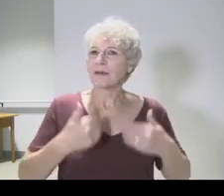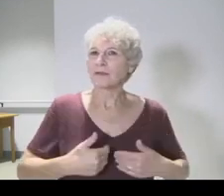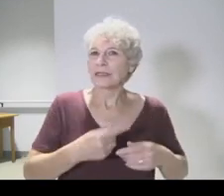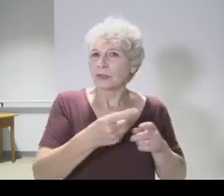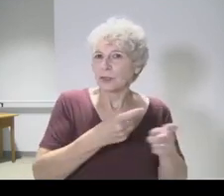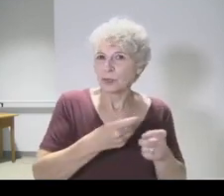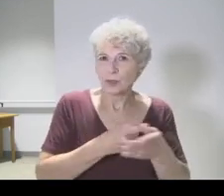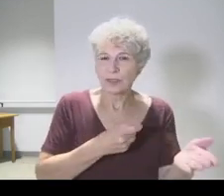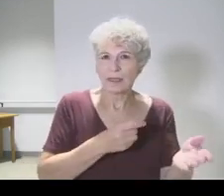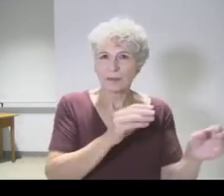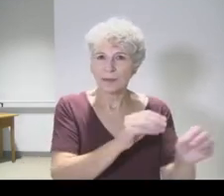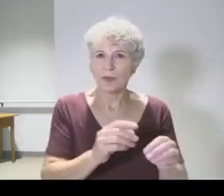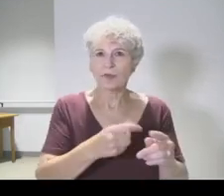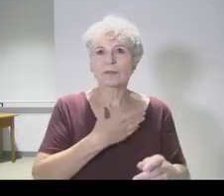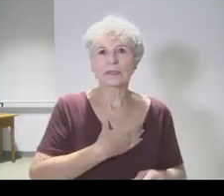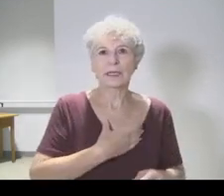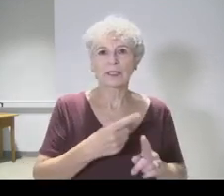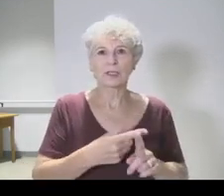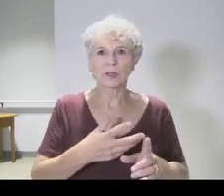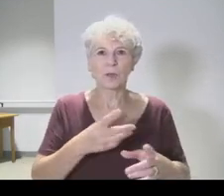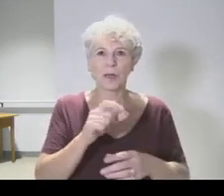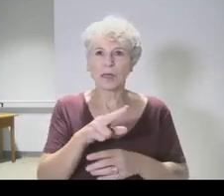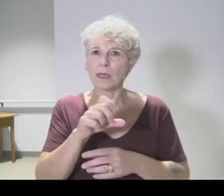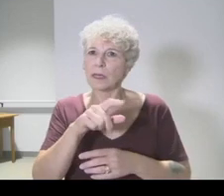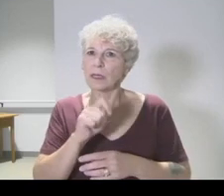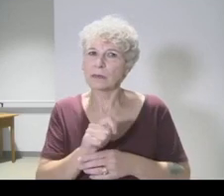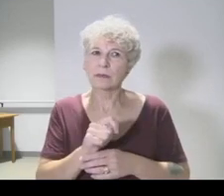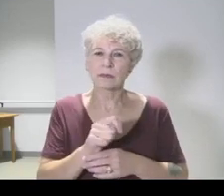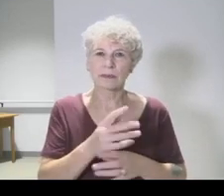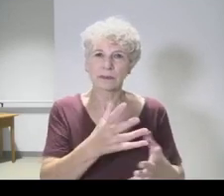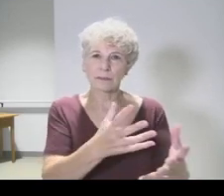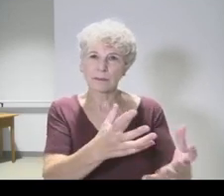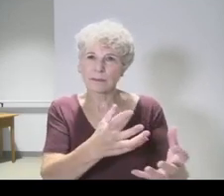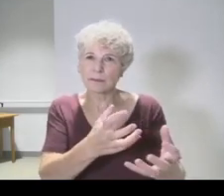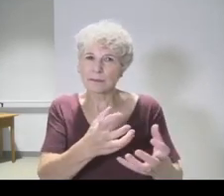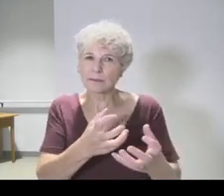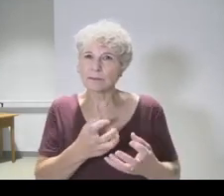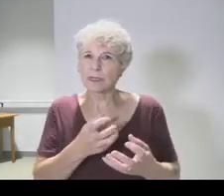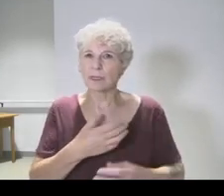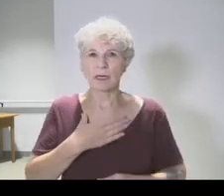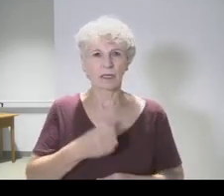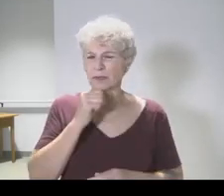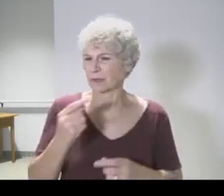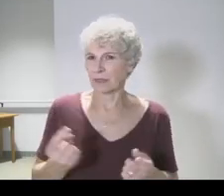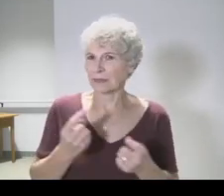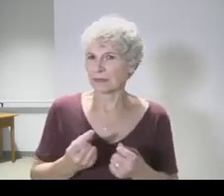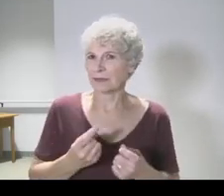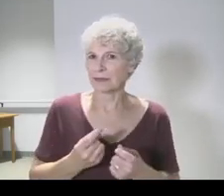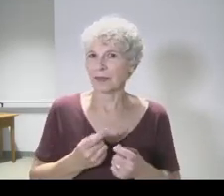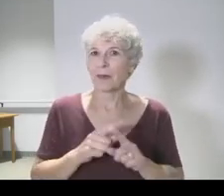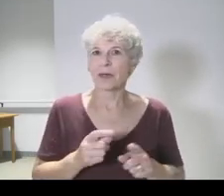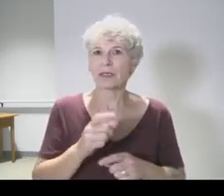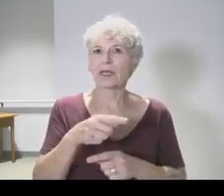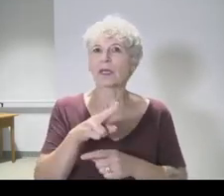they move from desires to lusts. I mean, hunger isn't a sin, but